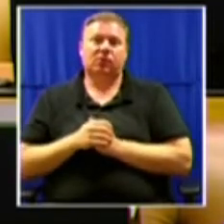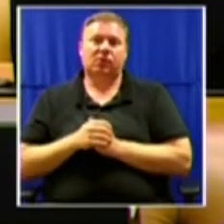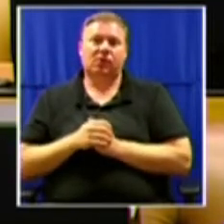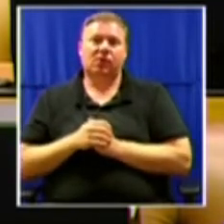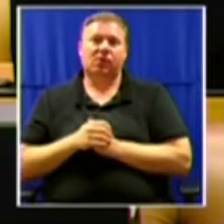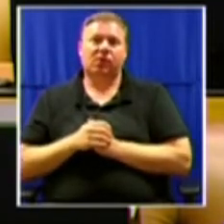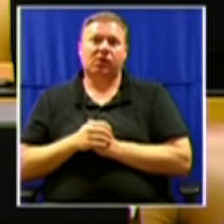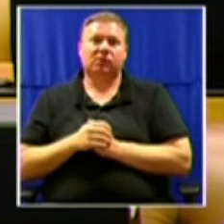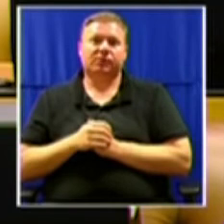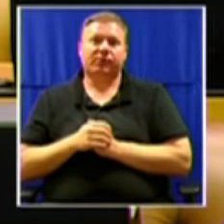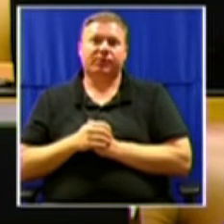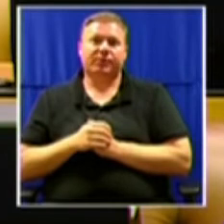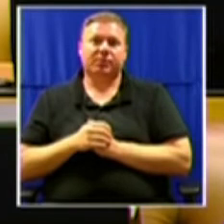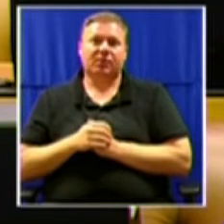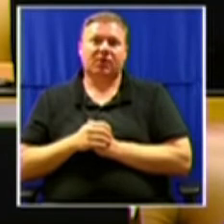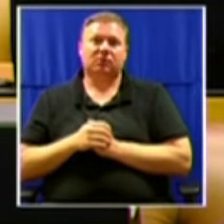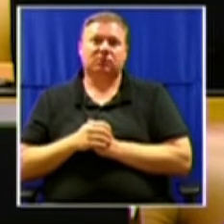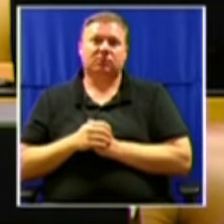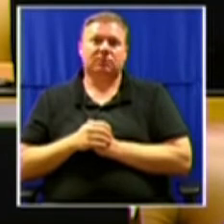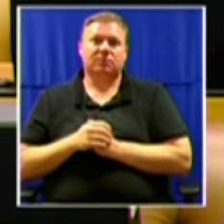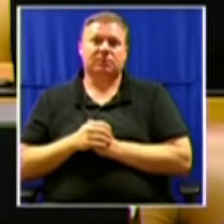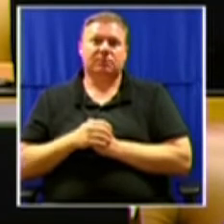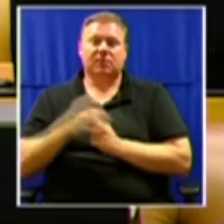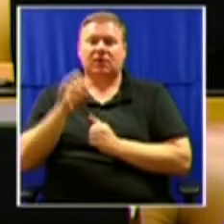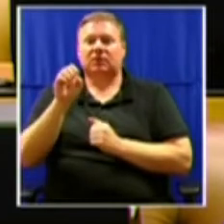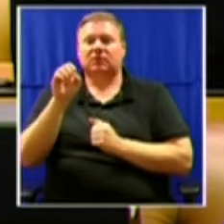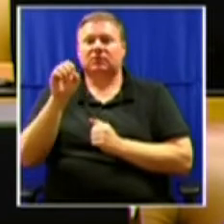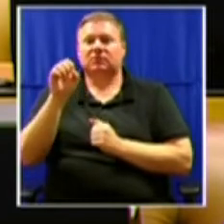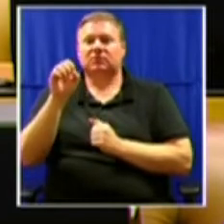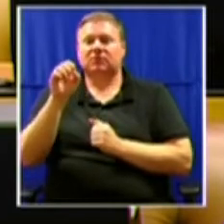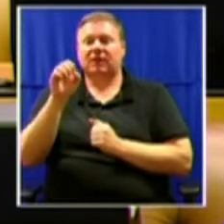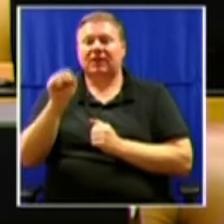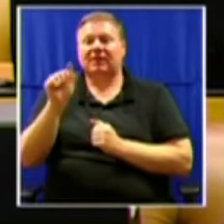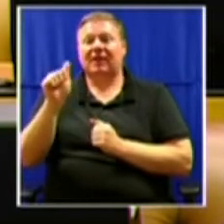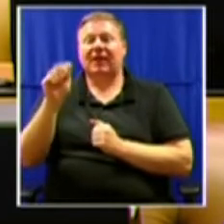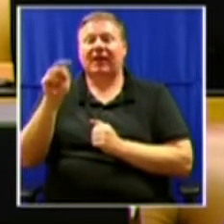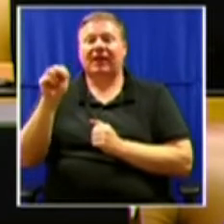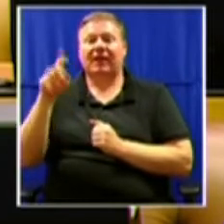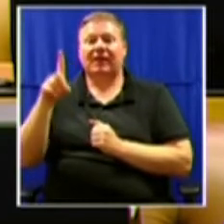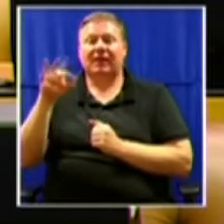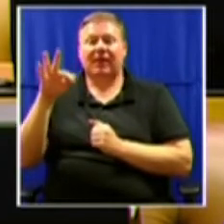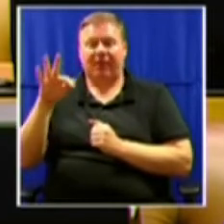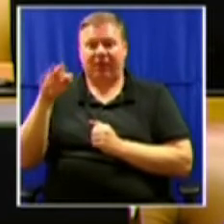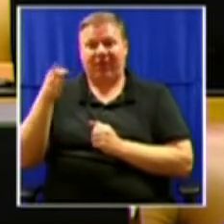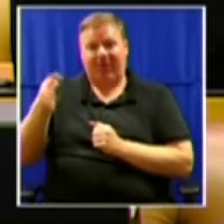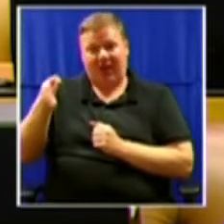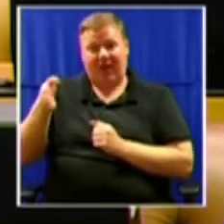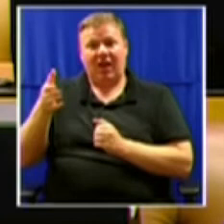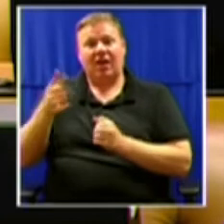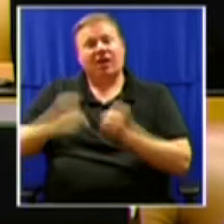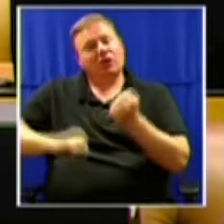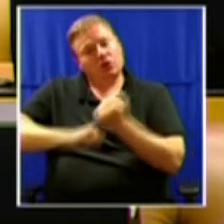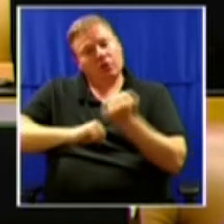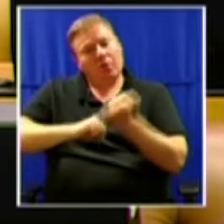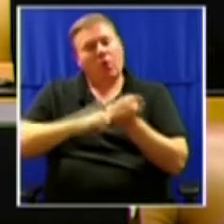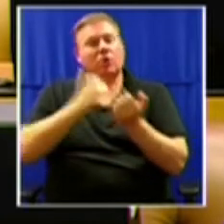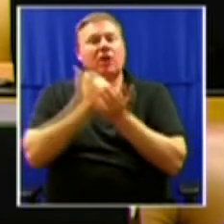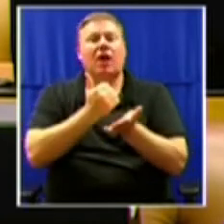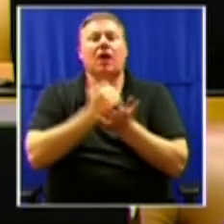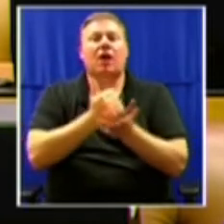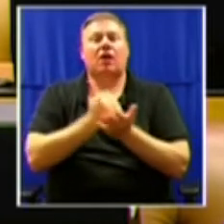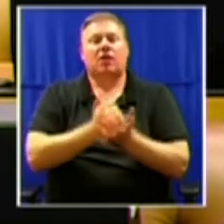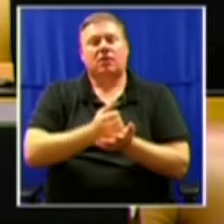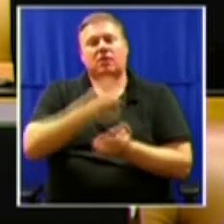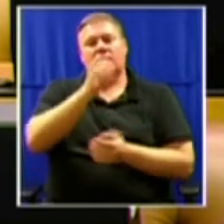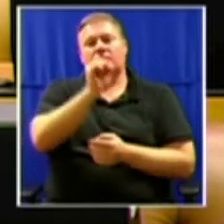Chairperson, the South African National Defence Force will be always there to support the capacity of the